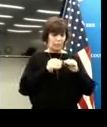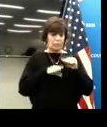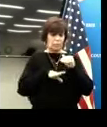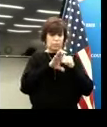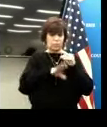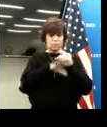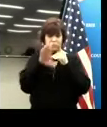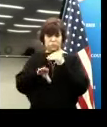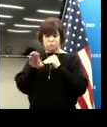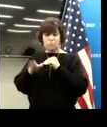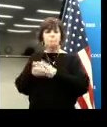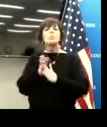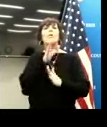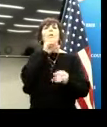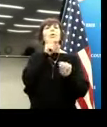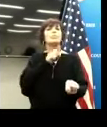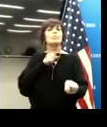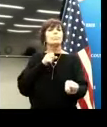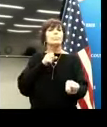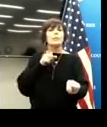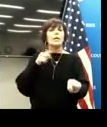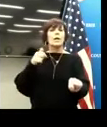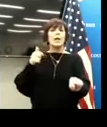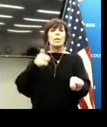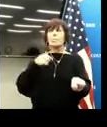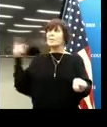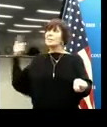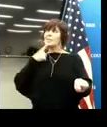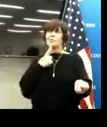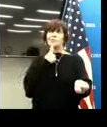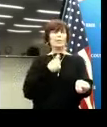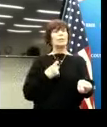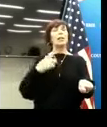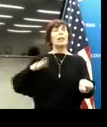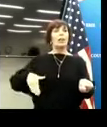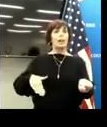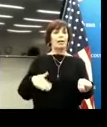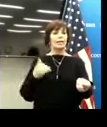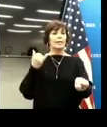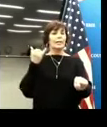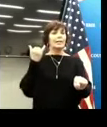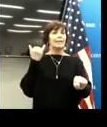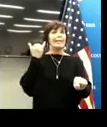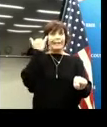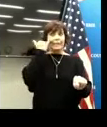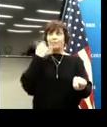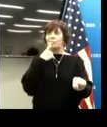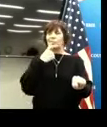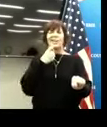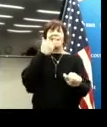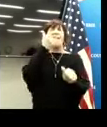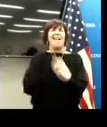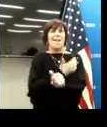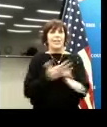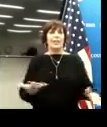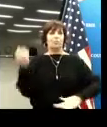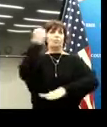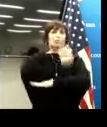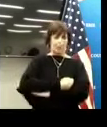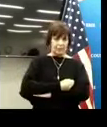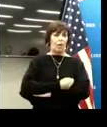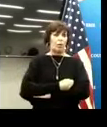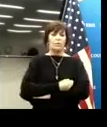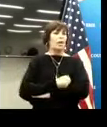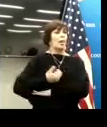orange zone. We did not put the red zone up here because if it was, pretty much everything would be shut down except what are considered